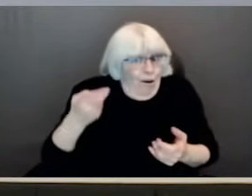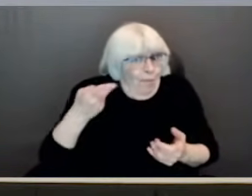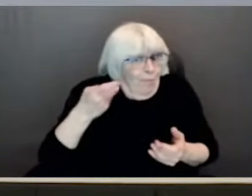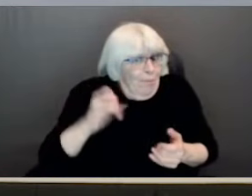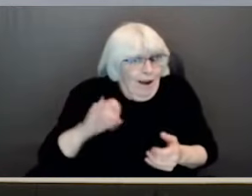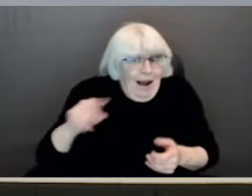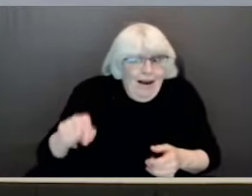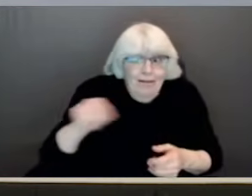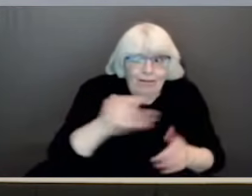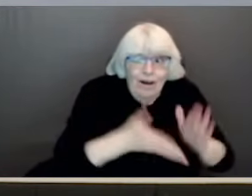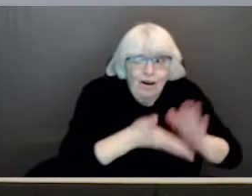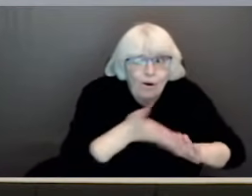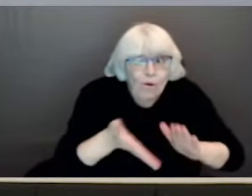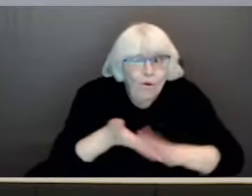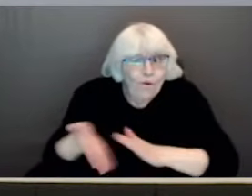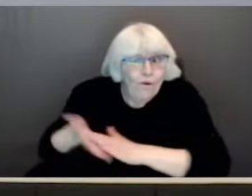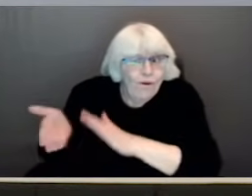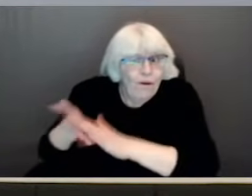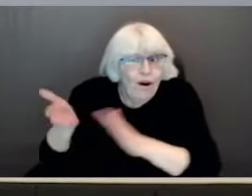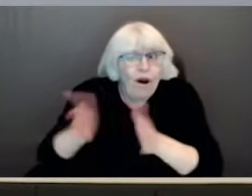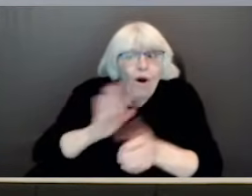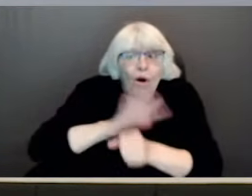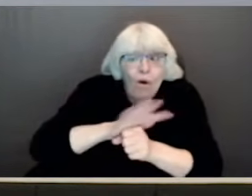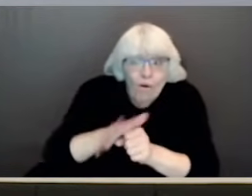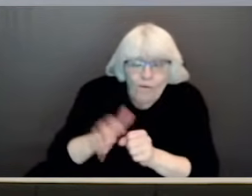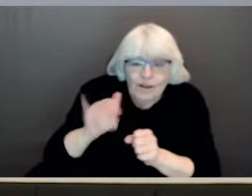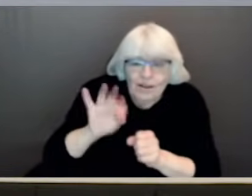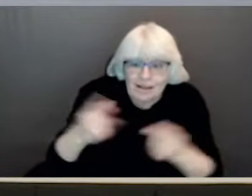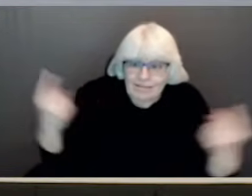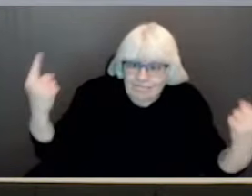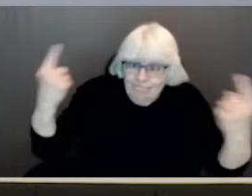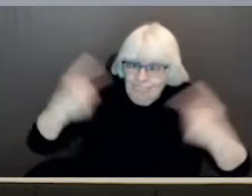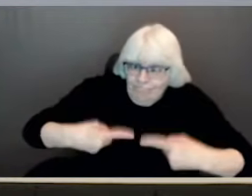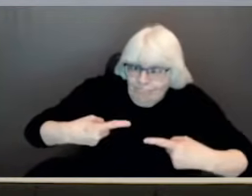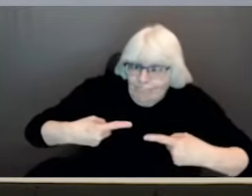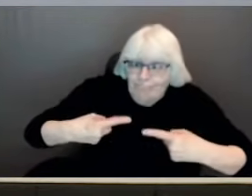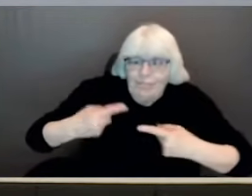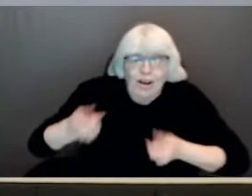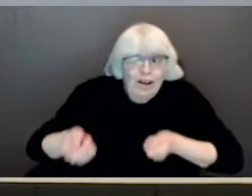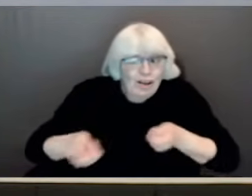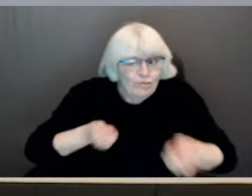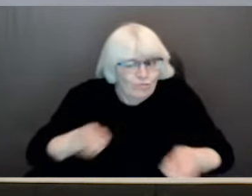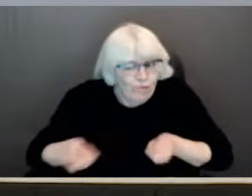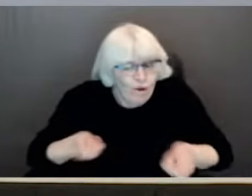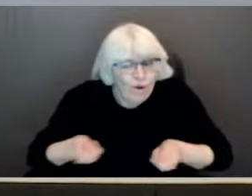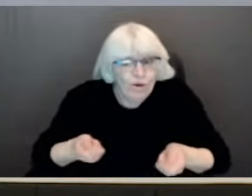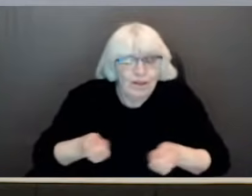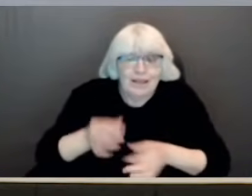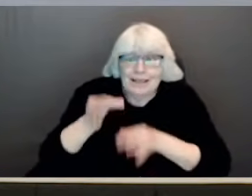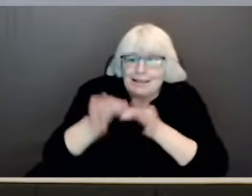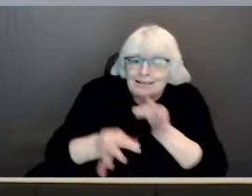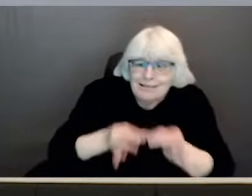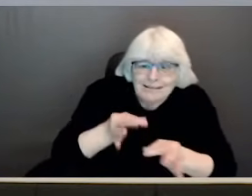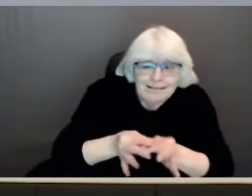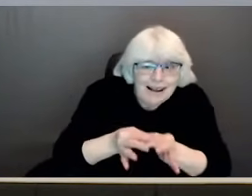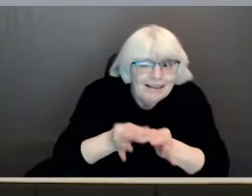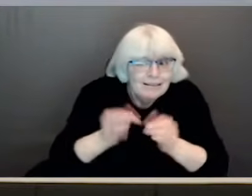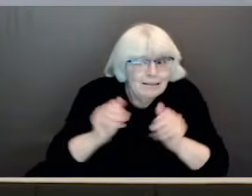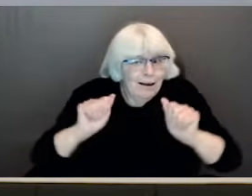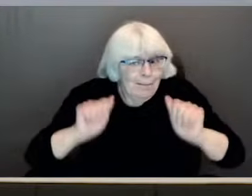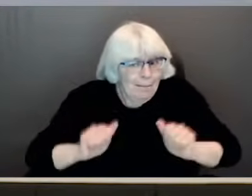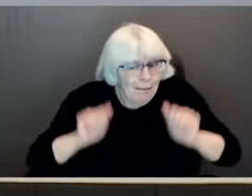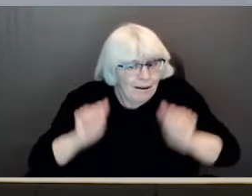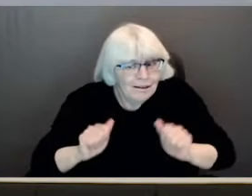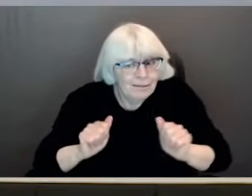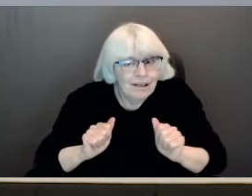of entry, our overall testing capacity, the need for unvaccinated travelers to isolate and receive regular